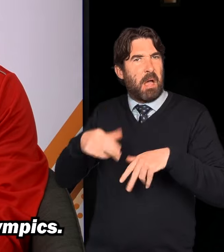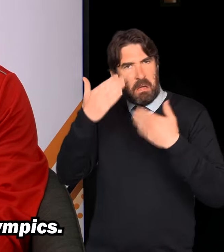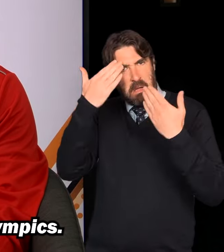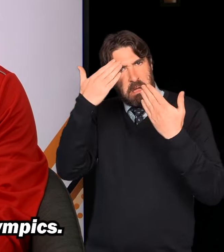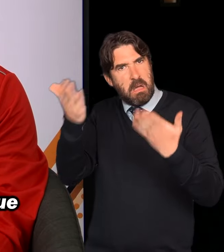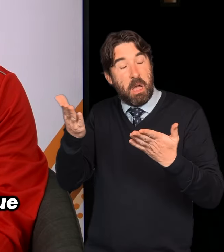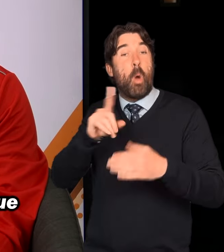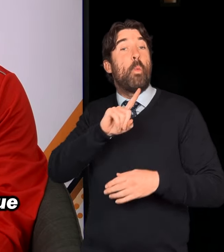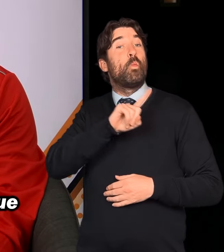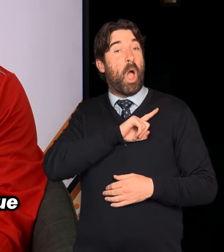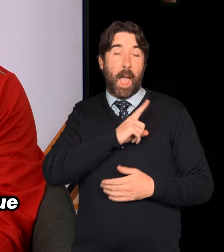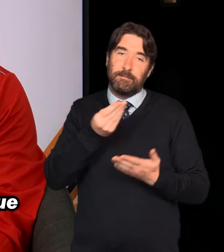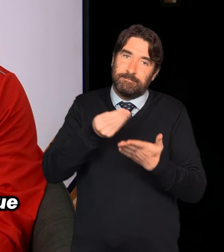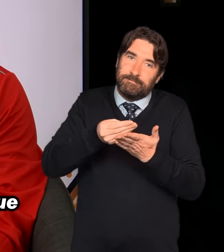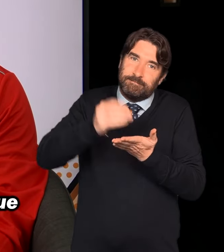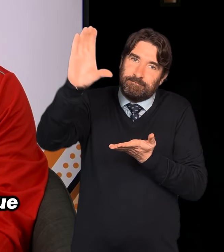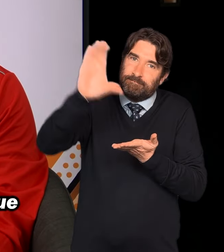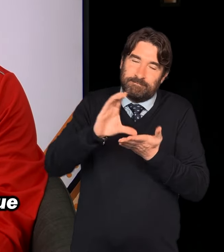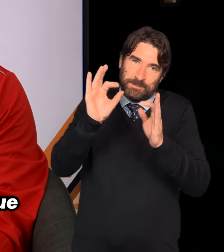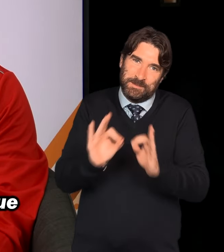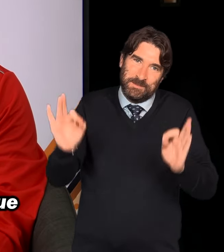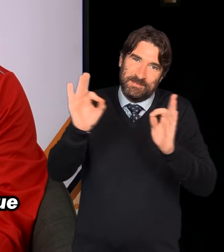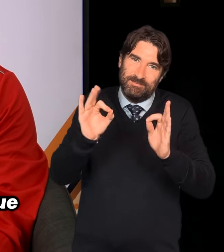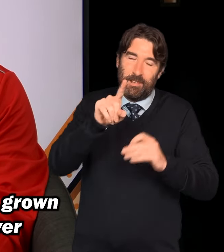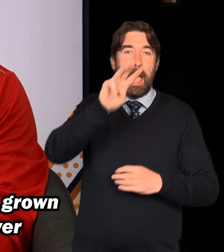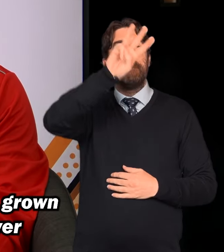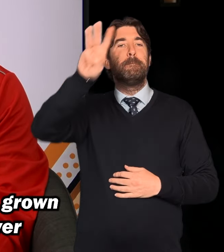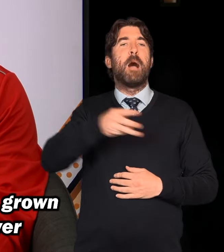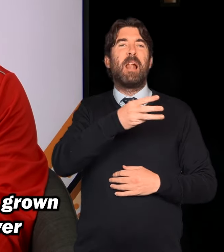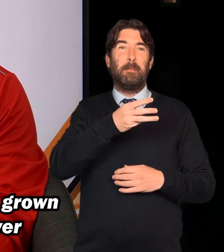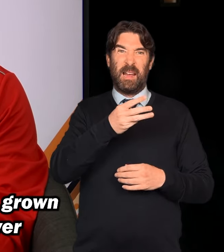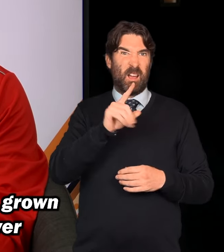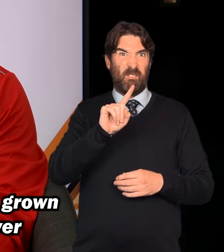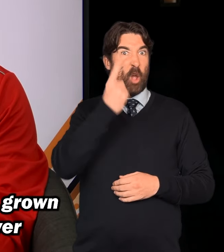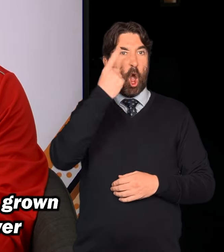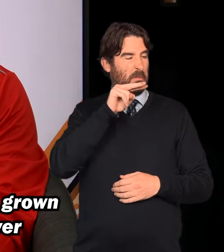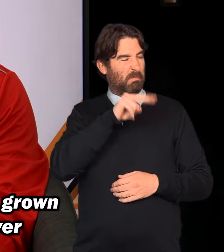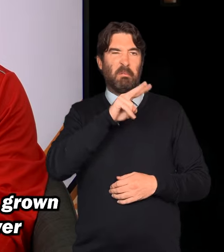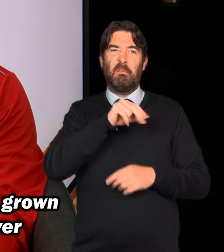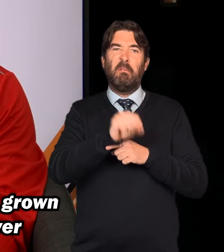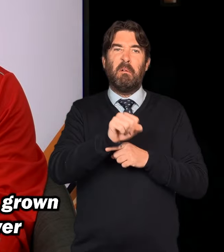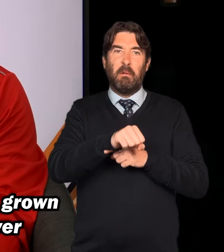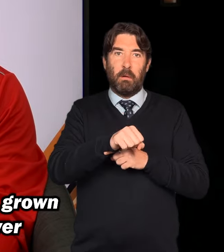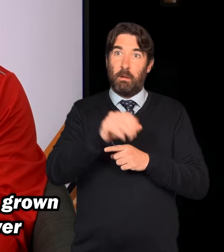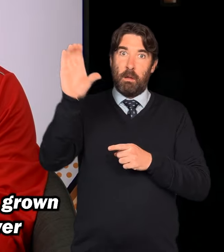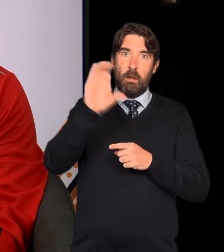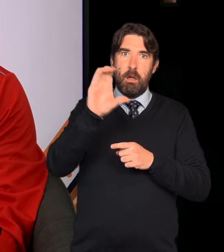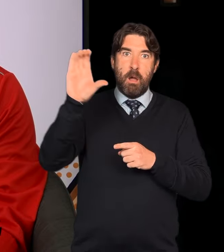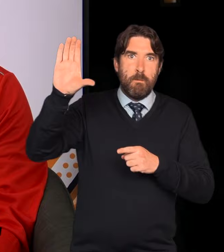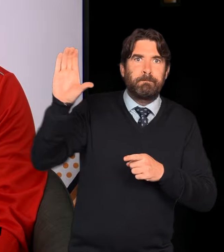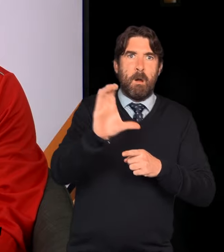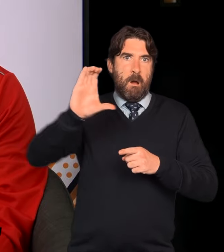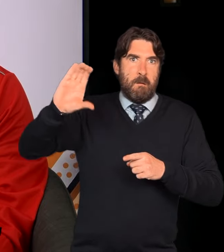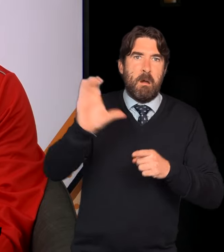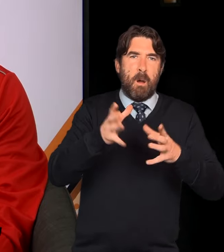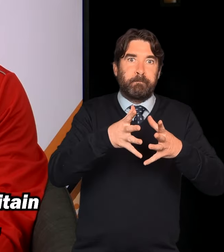Deaflympics, and that is massively due to the funding. So obviously Paralympics has grown and grown and grown over sort of